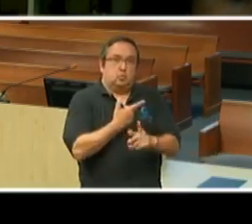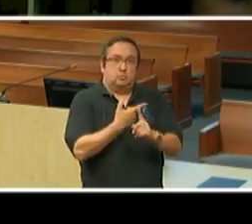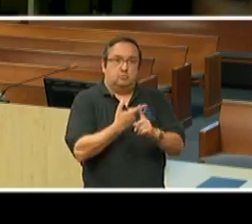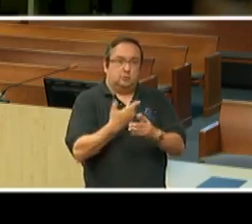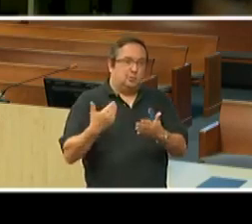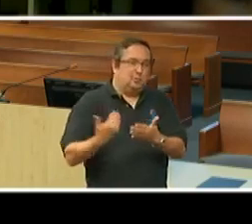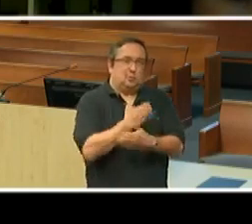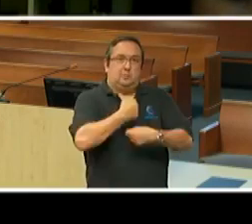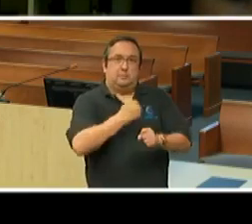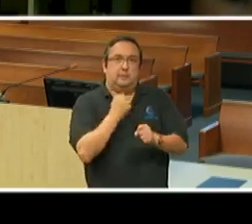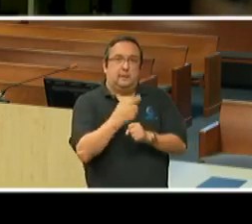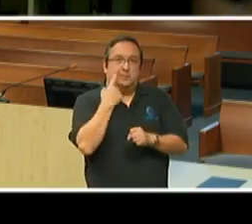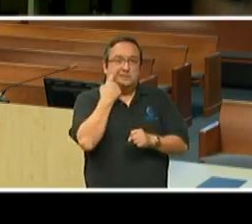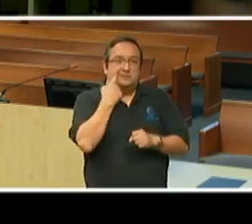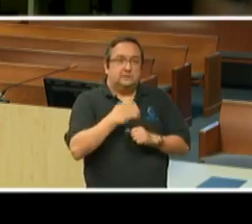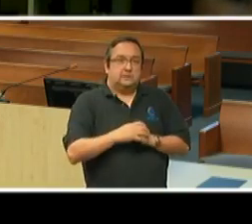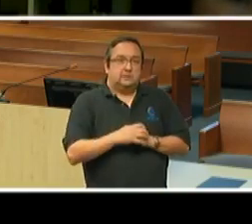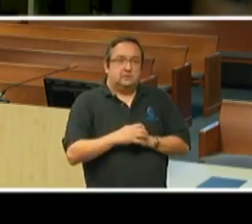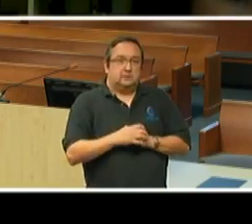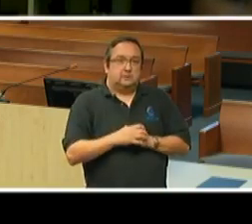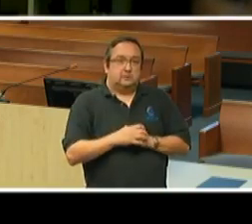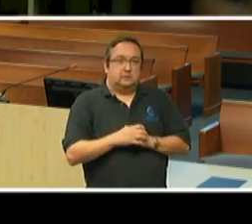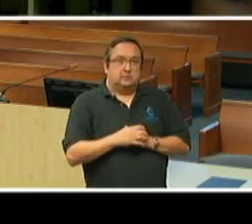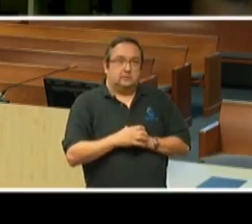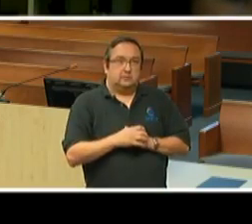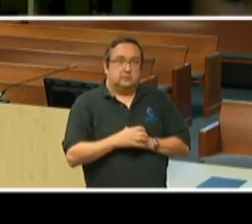press, and it